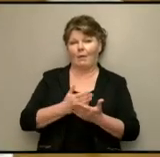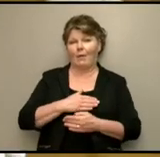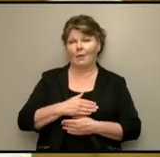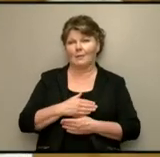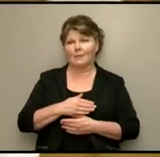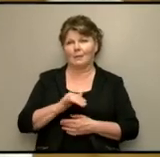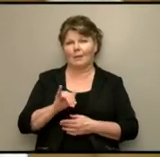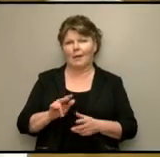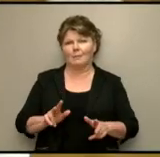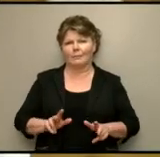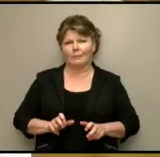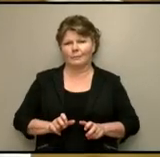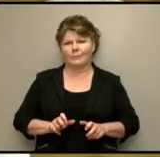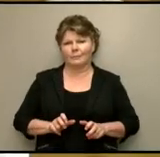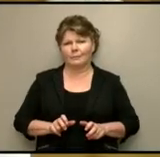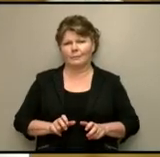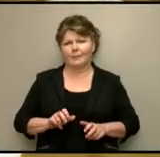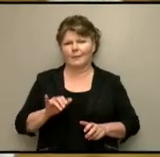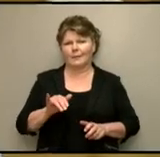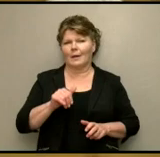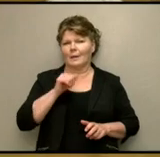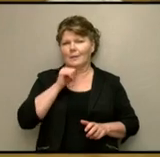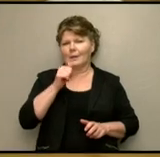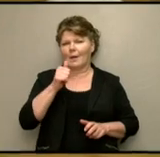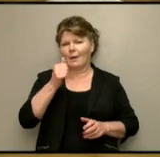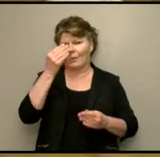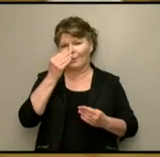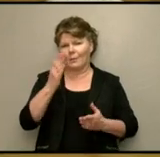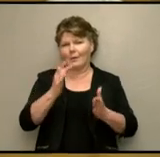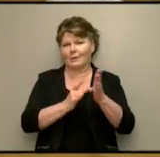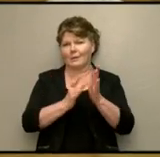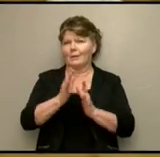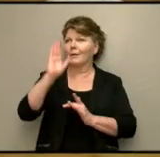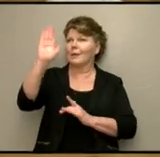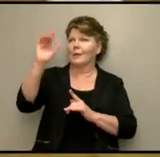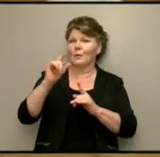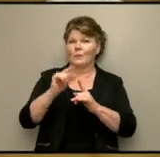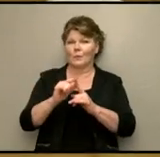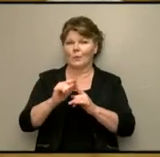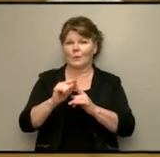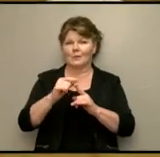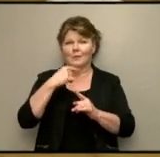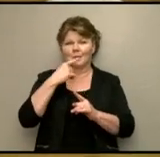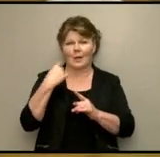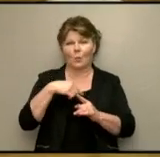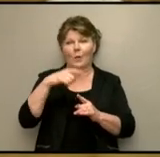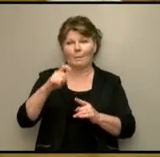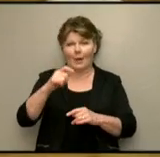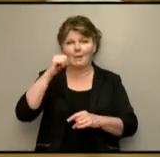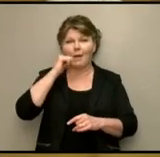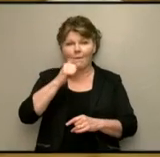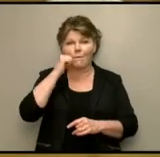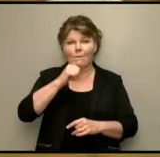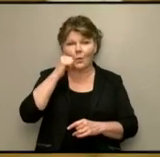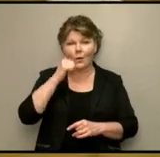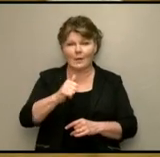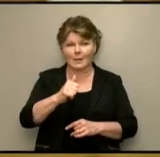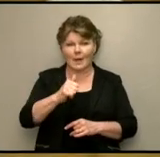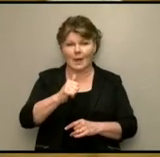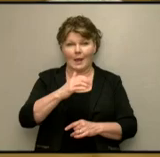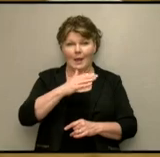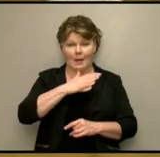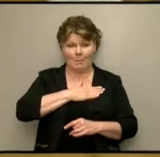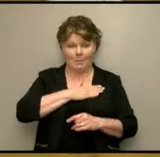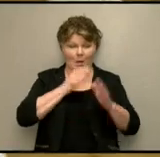That's not keeping Jesus' words. Jesus said we must take up our cross every day. In other words, I turn my